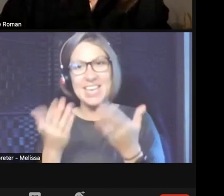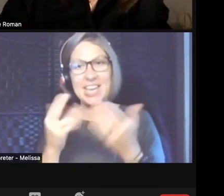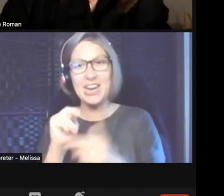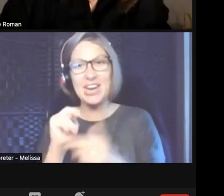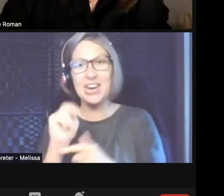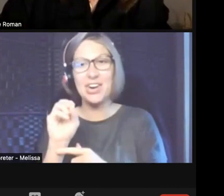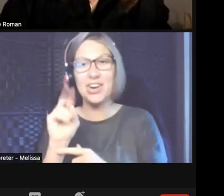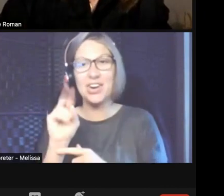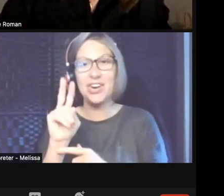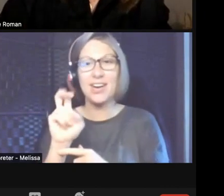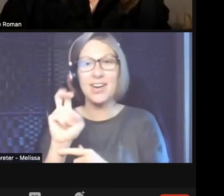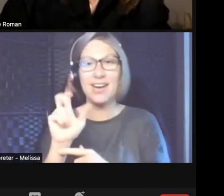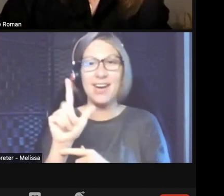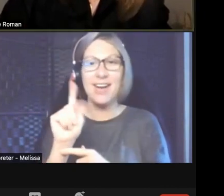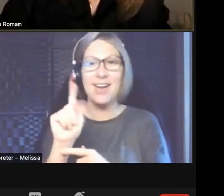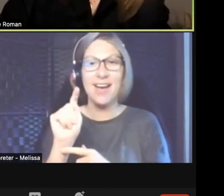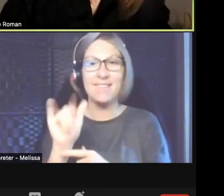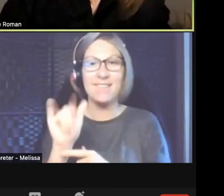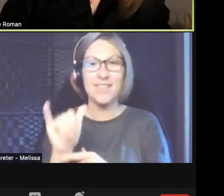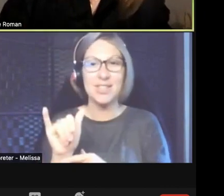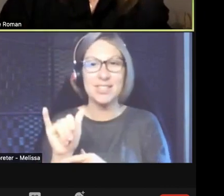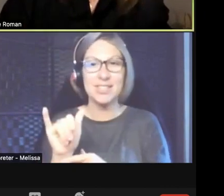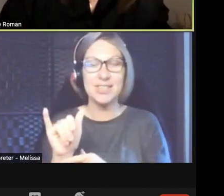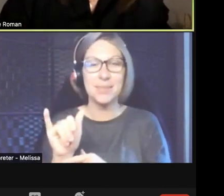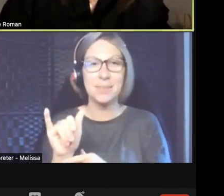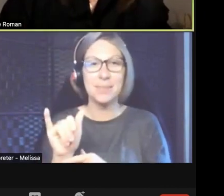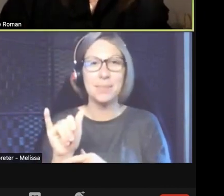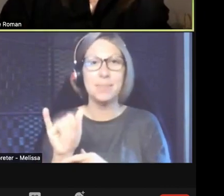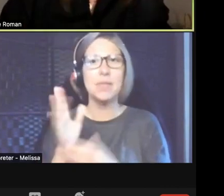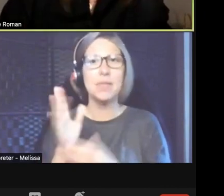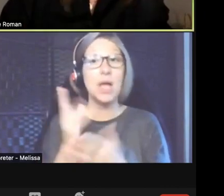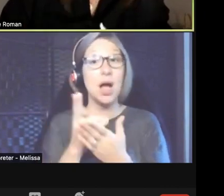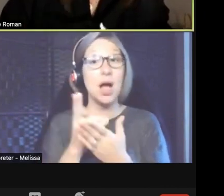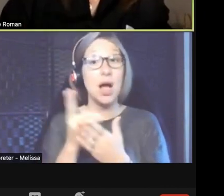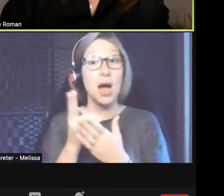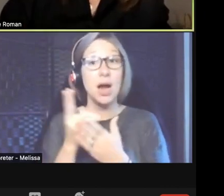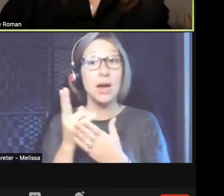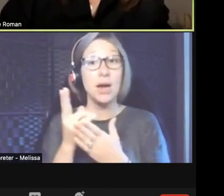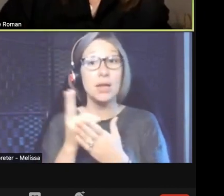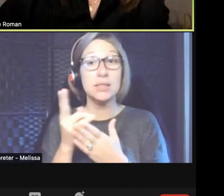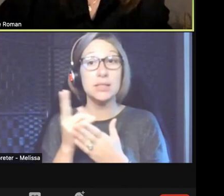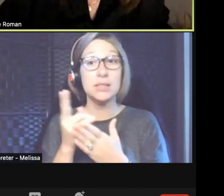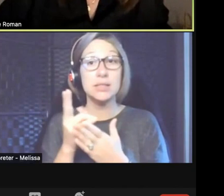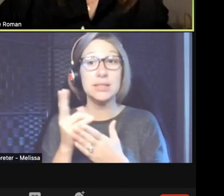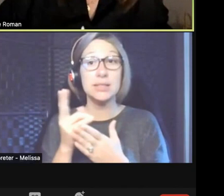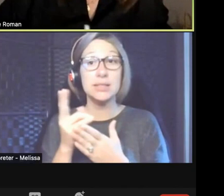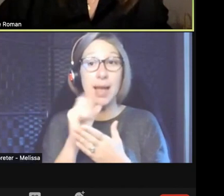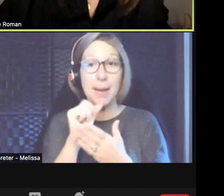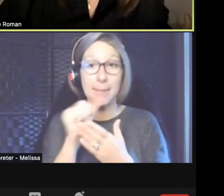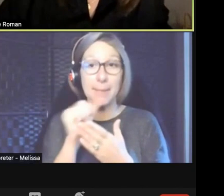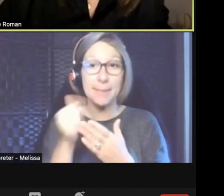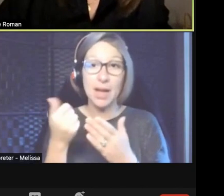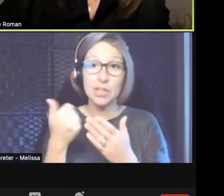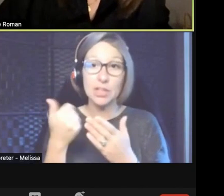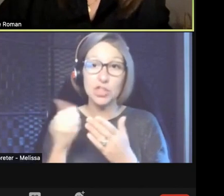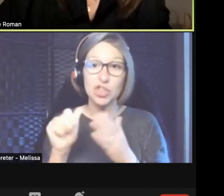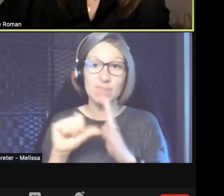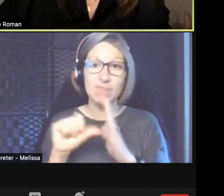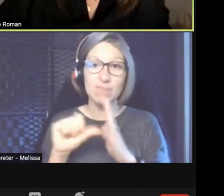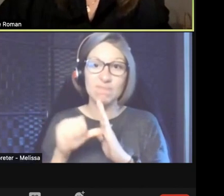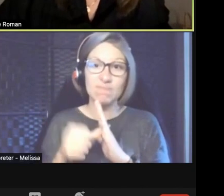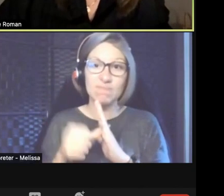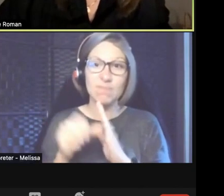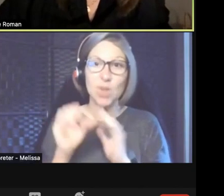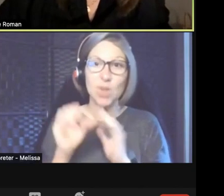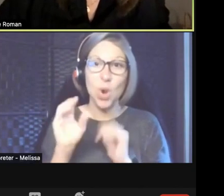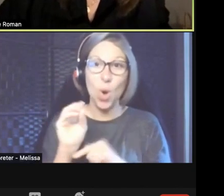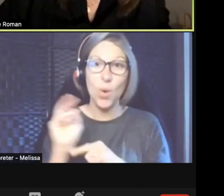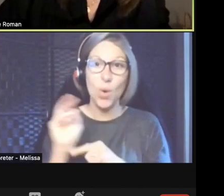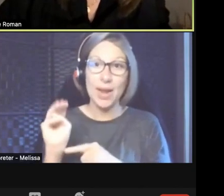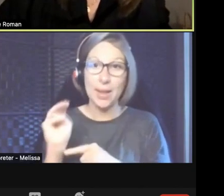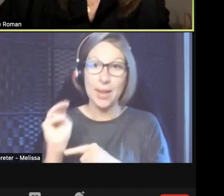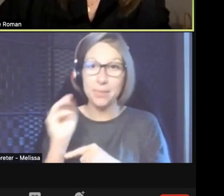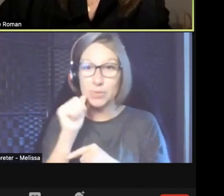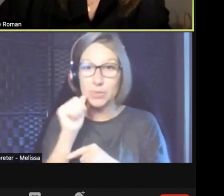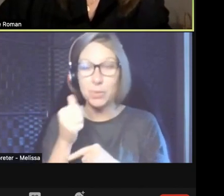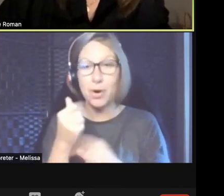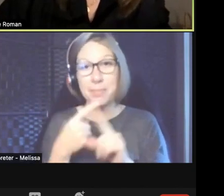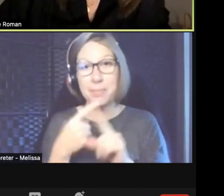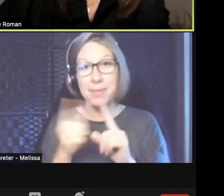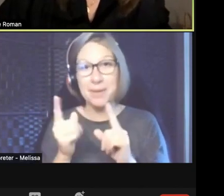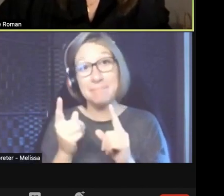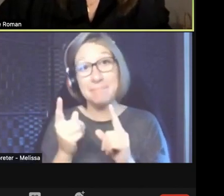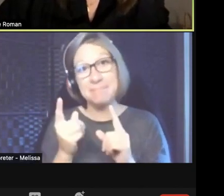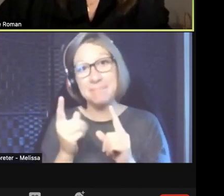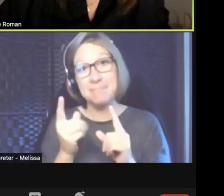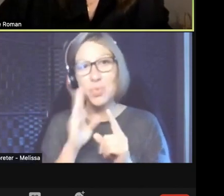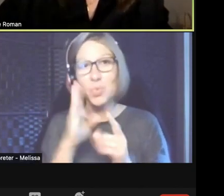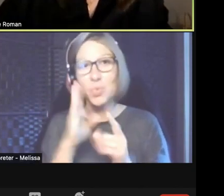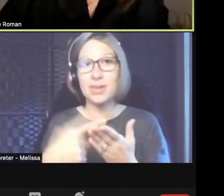and also, I think honestly, and I'm not trying to push my O&M thing tomorrow, but I am, that I'm going to talk about that tomorrow, because